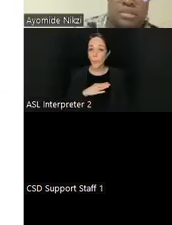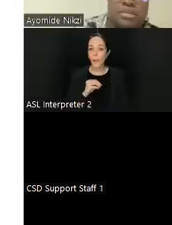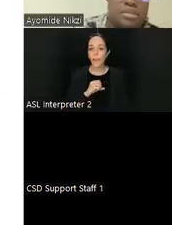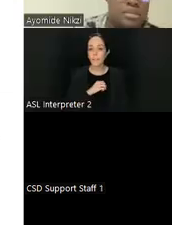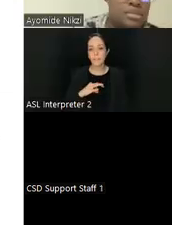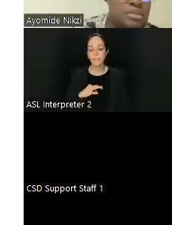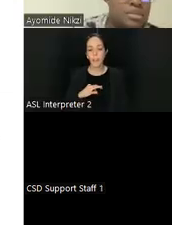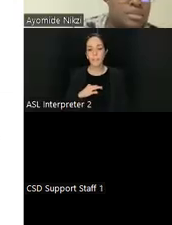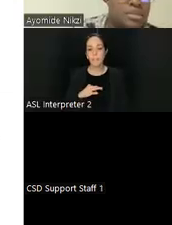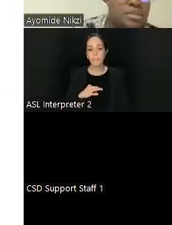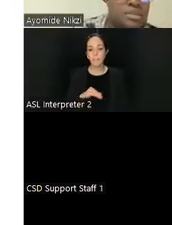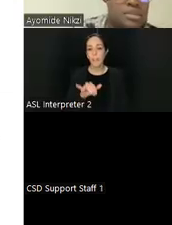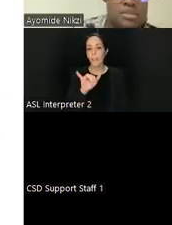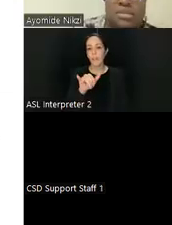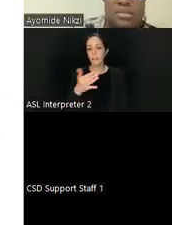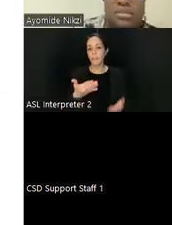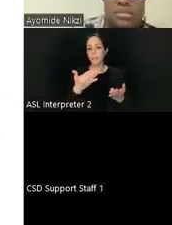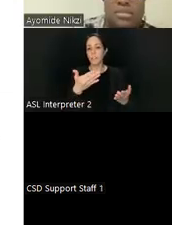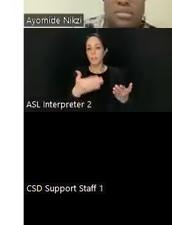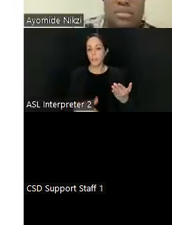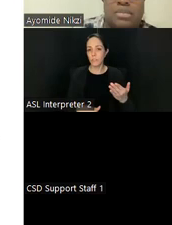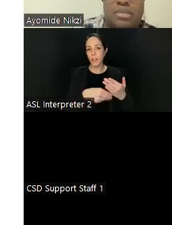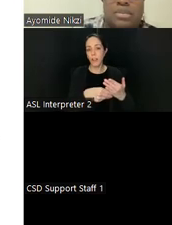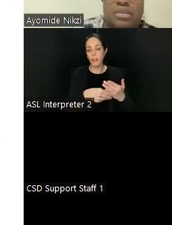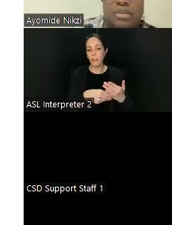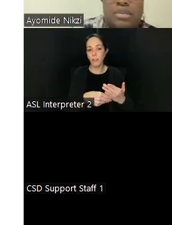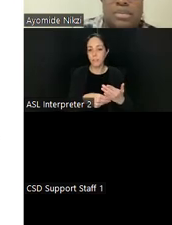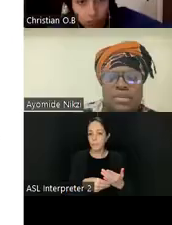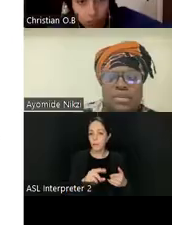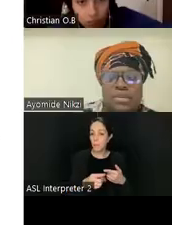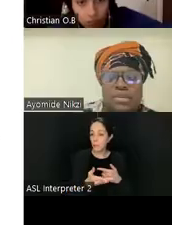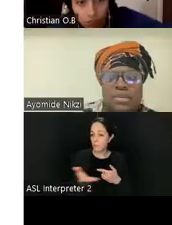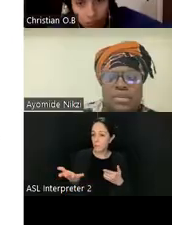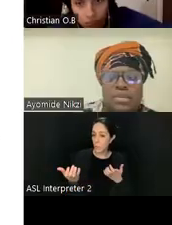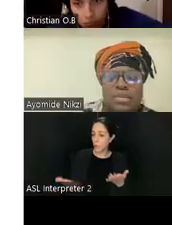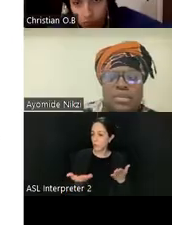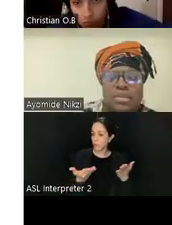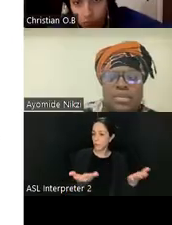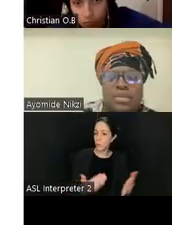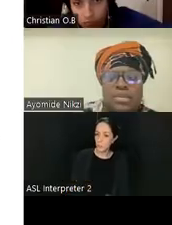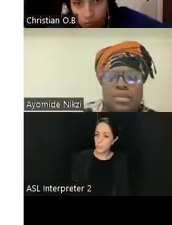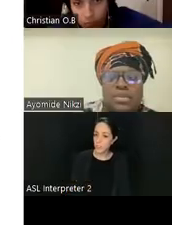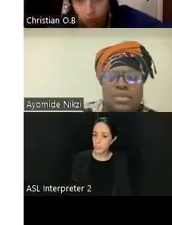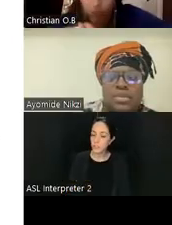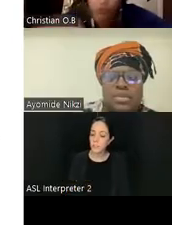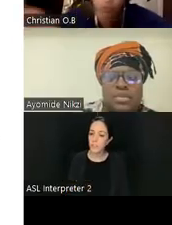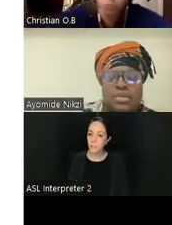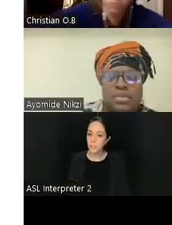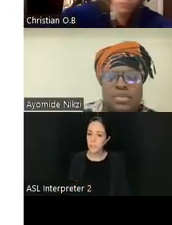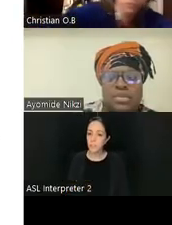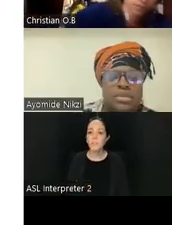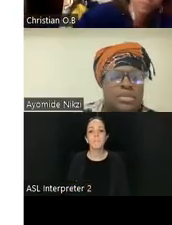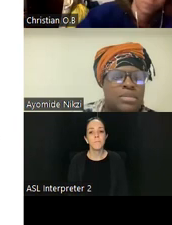would be that's the suggested change, but it still needs to be proposed or adapted. Yeah, I'd like to make